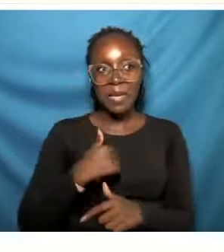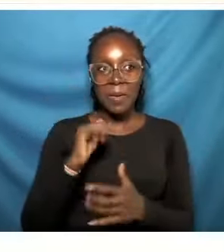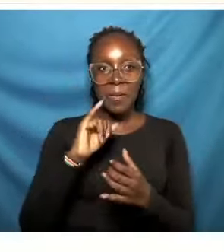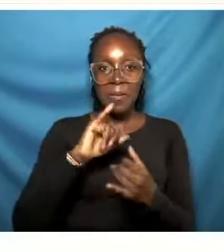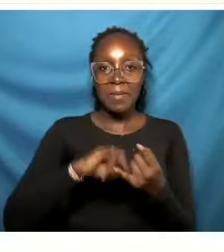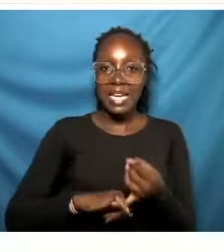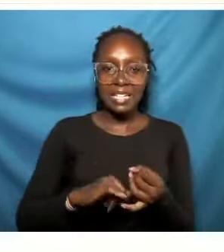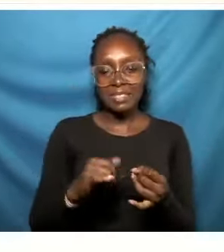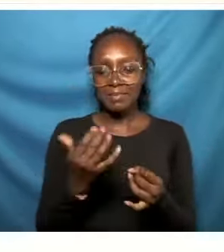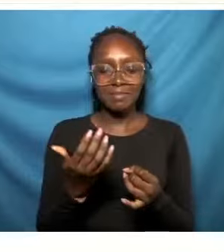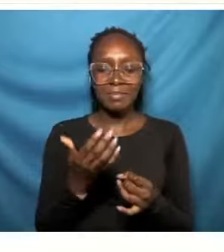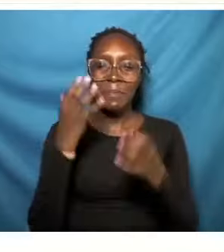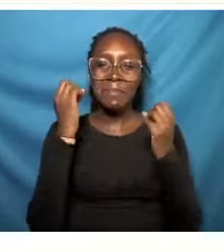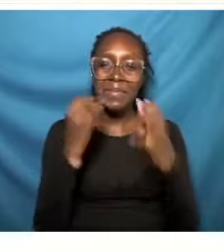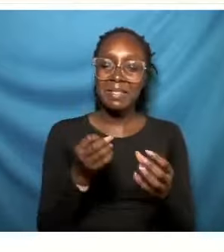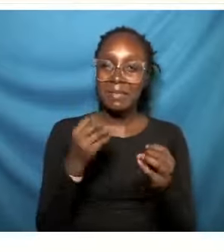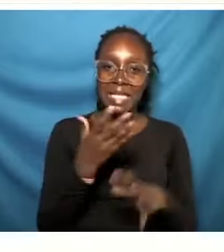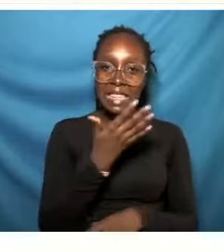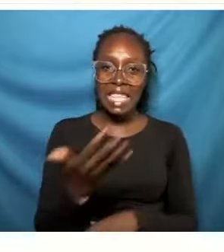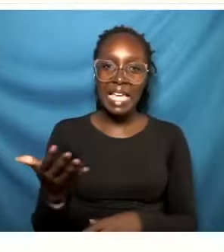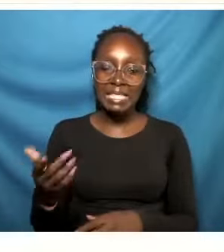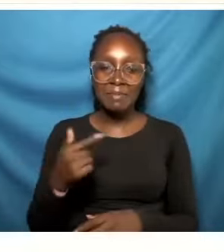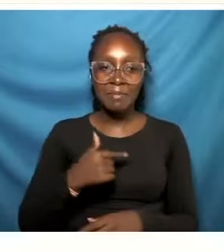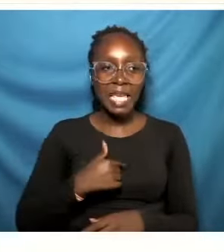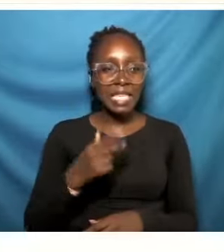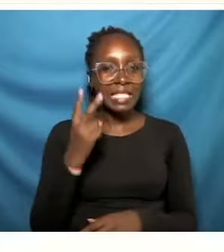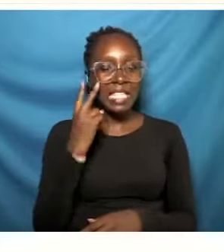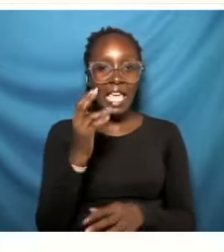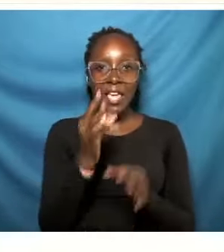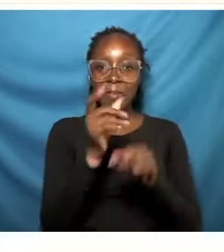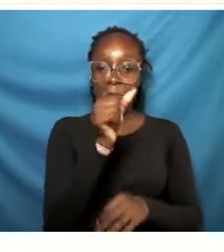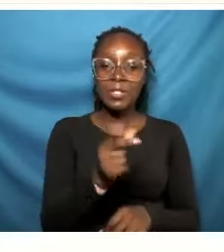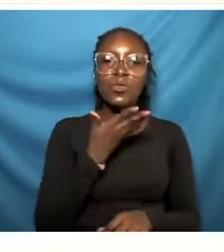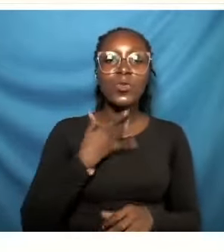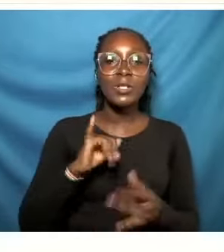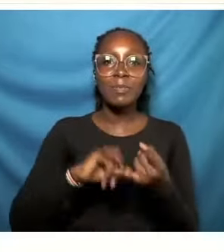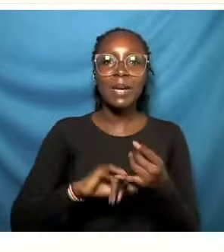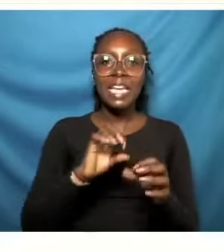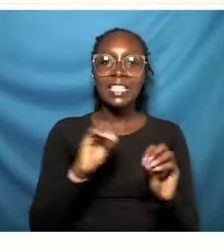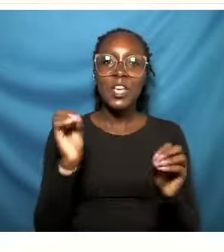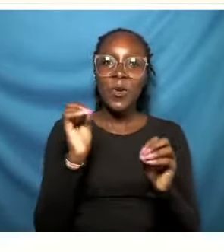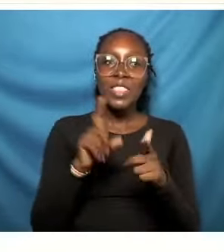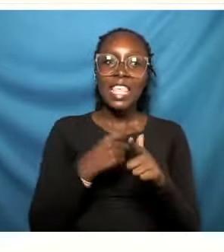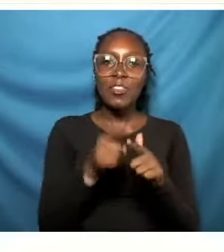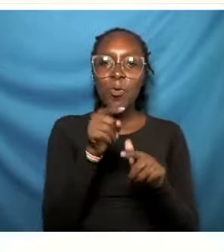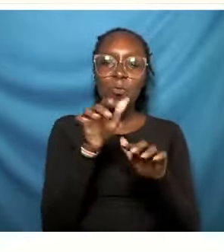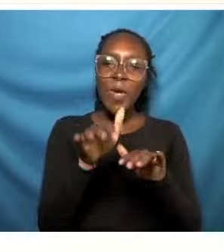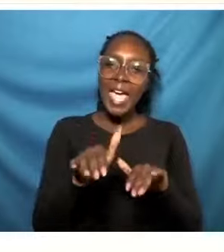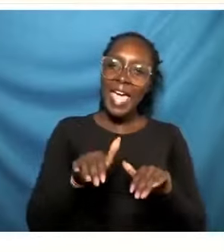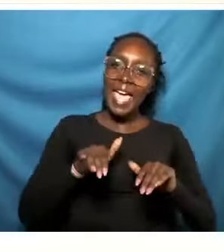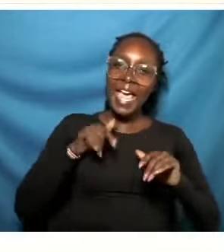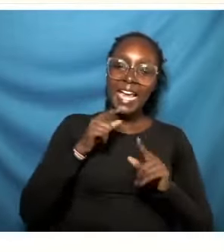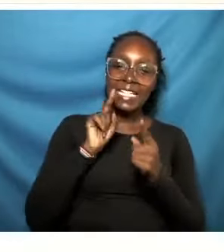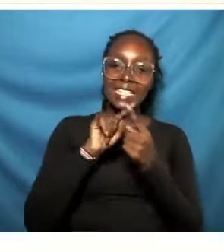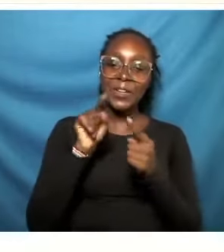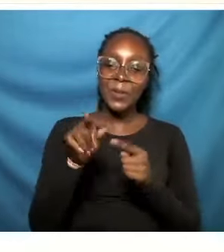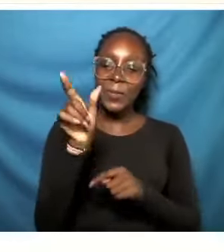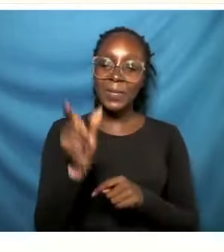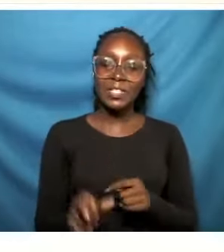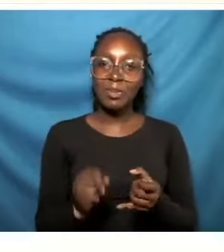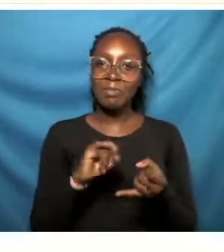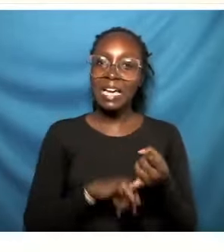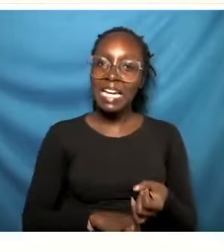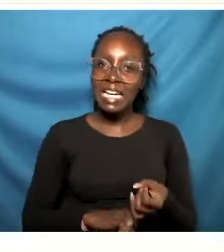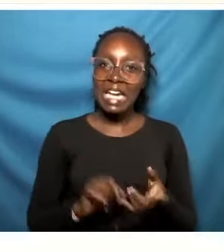those shenanigans. I wonder, kama mtu amezubaa hataki kuoa, sasa wewe utangoja tu mpaka ile siku hii watu wataoa at